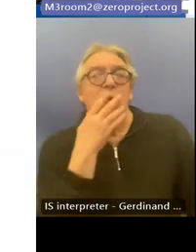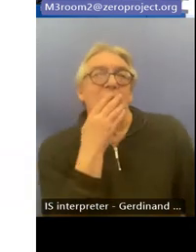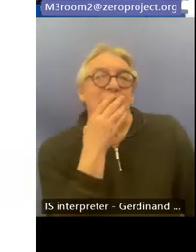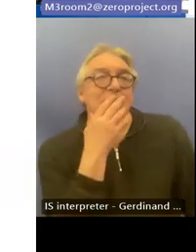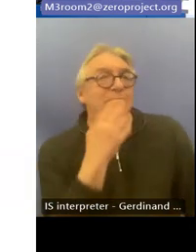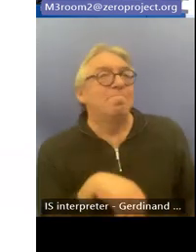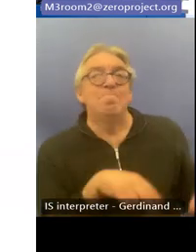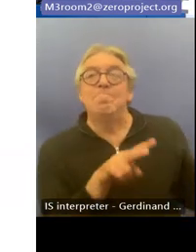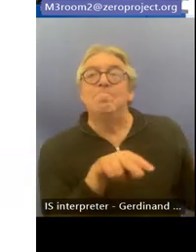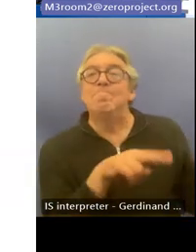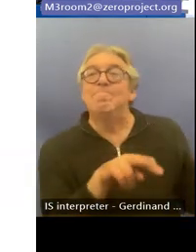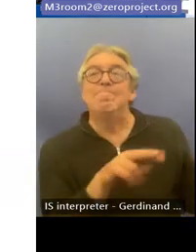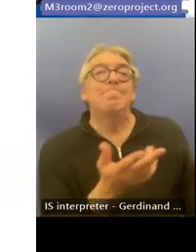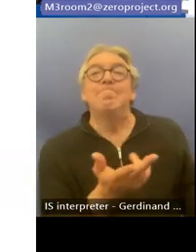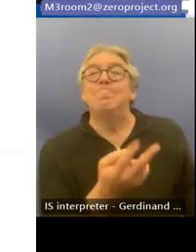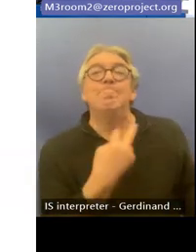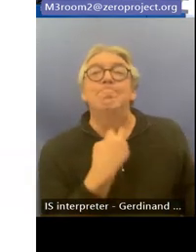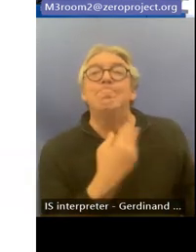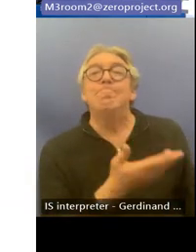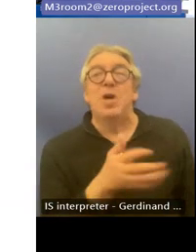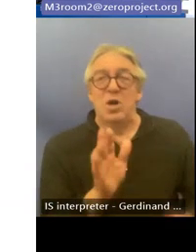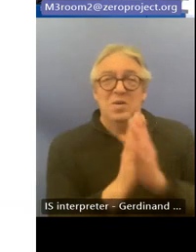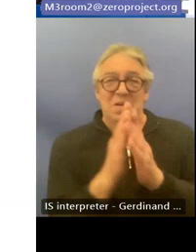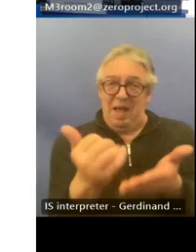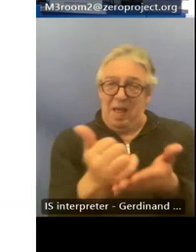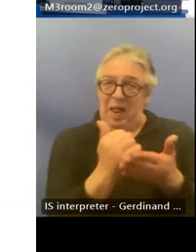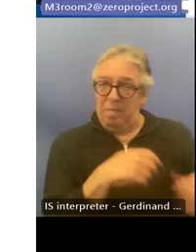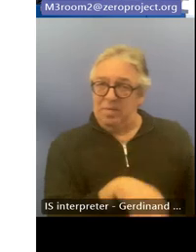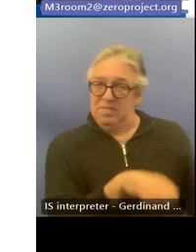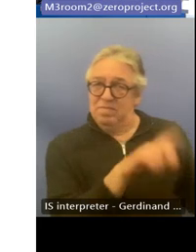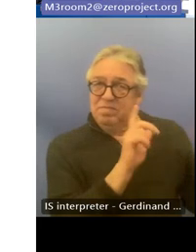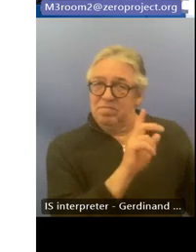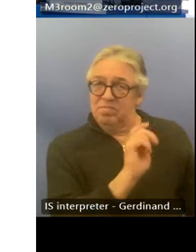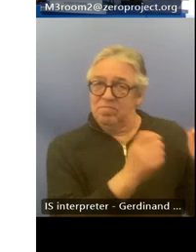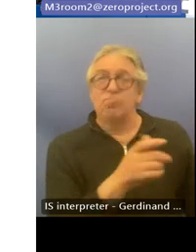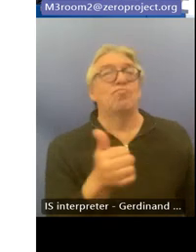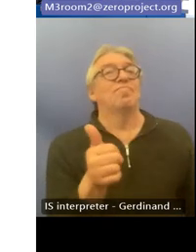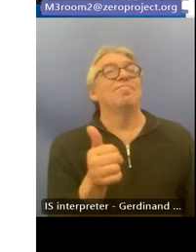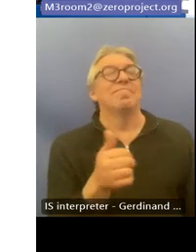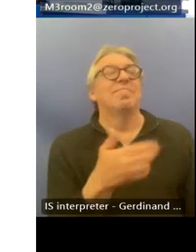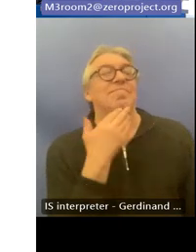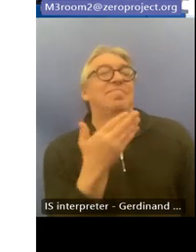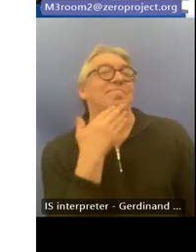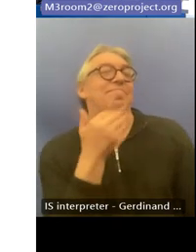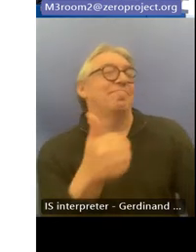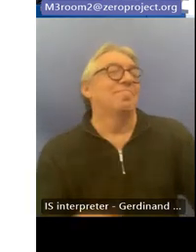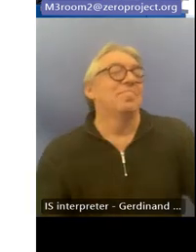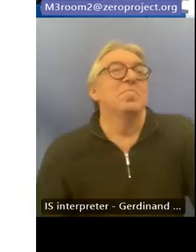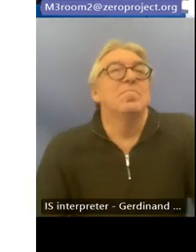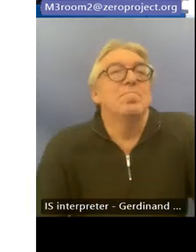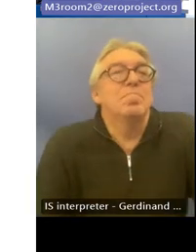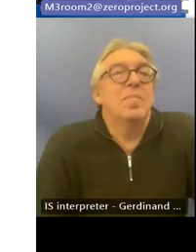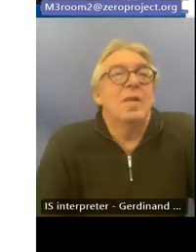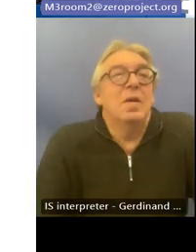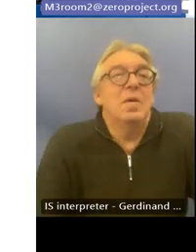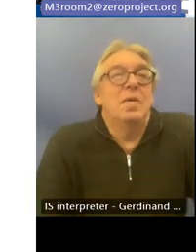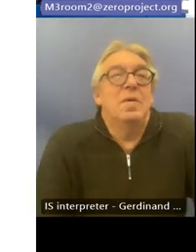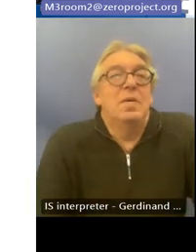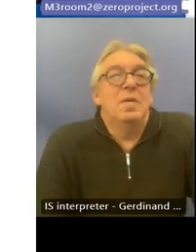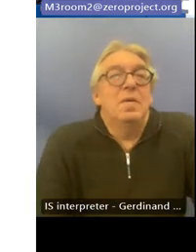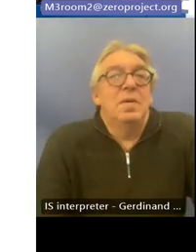Can somebody really help with changing the slide? Okay. Yeah. So